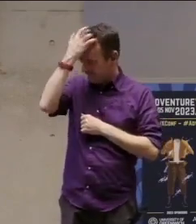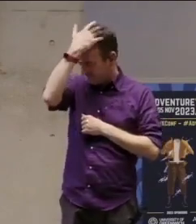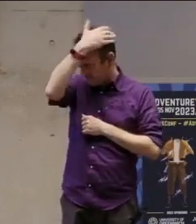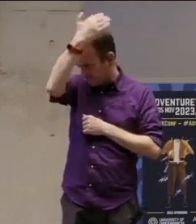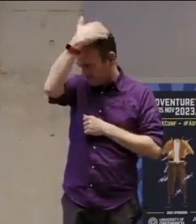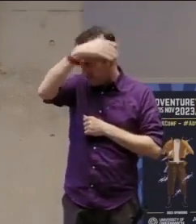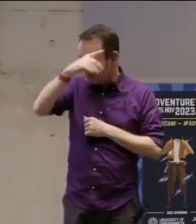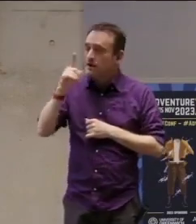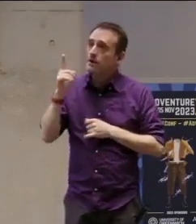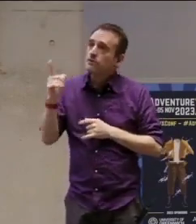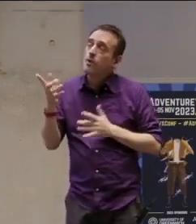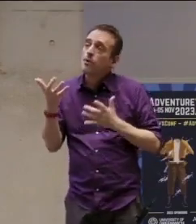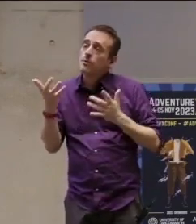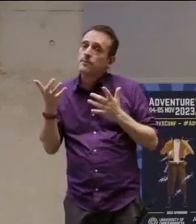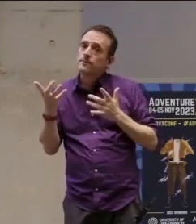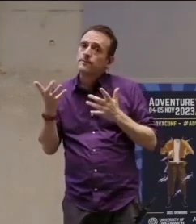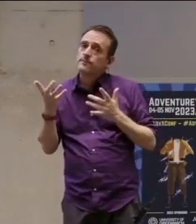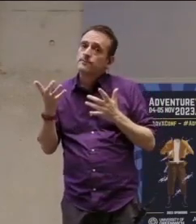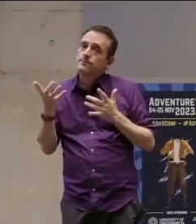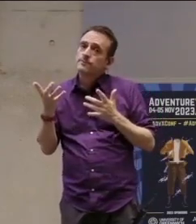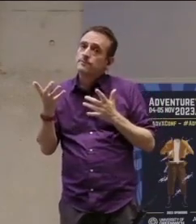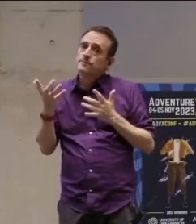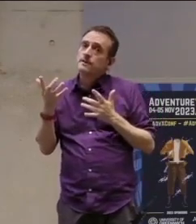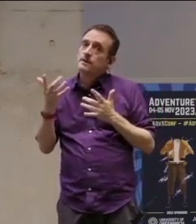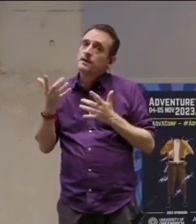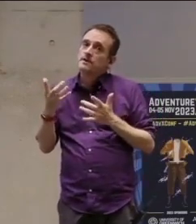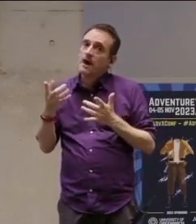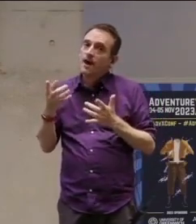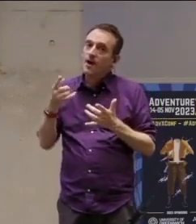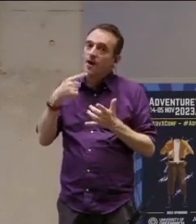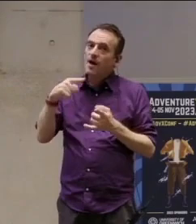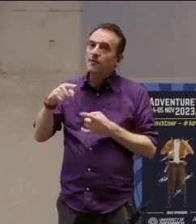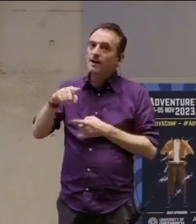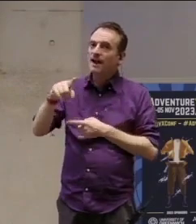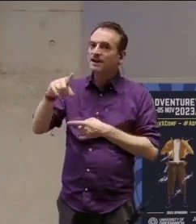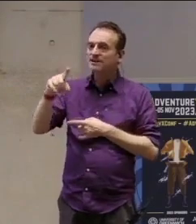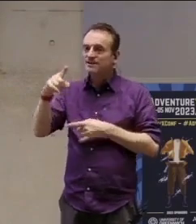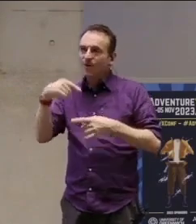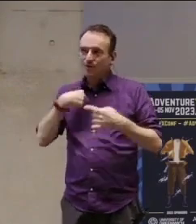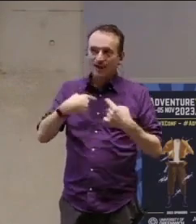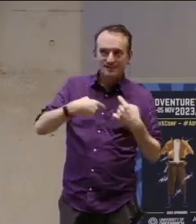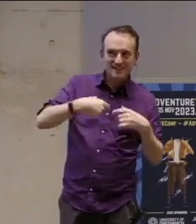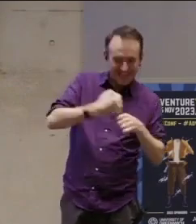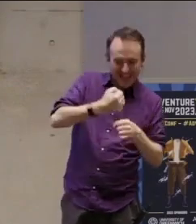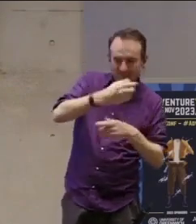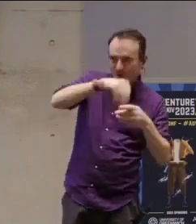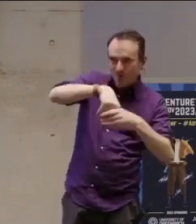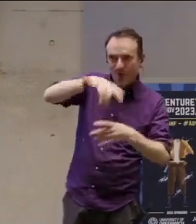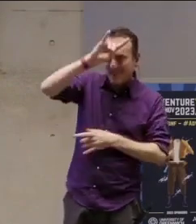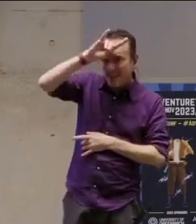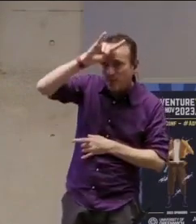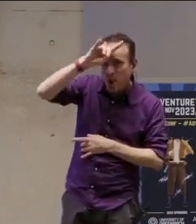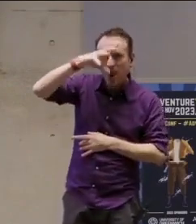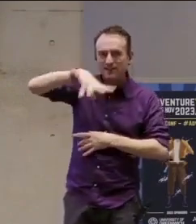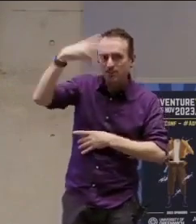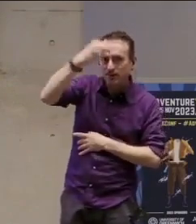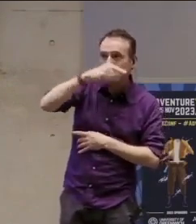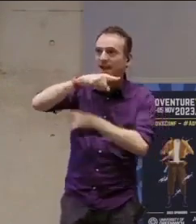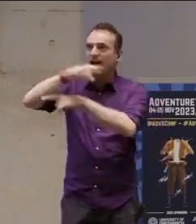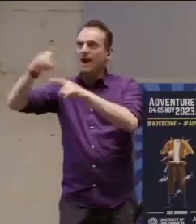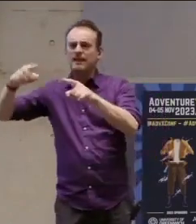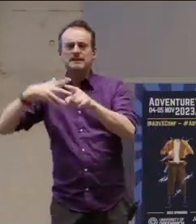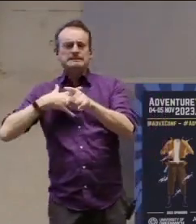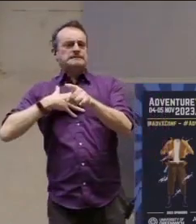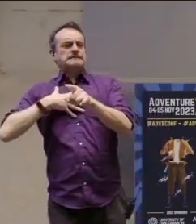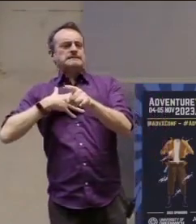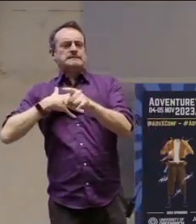with the trade. But also, it's part of NIXIE, in my opinion. I wanted to kind of tackle the demonization of African spirituality generally. So it's like, that's